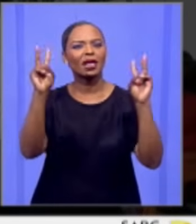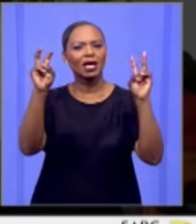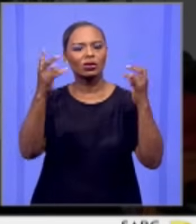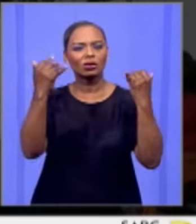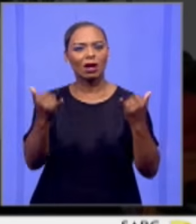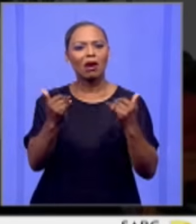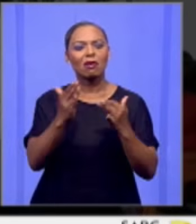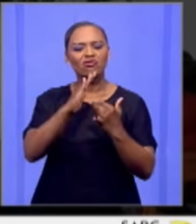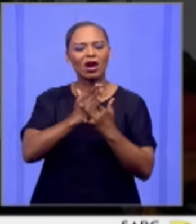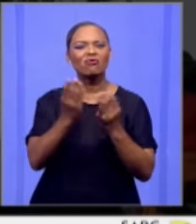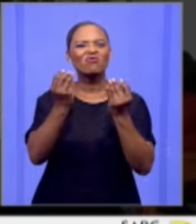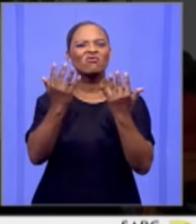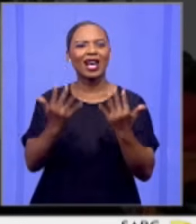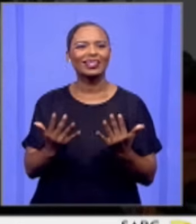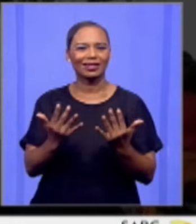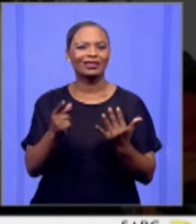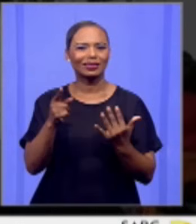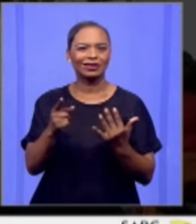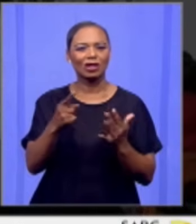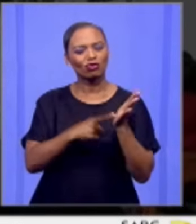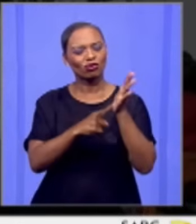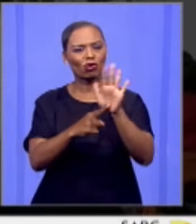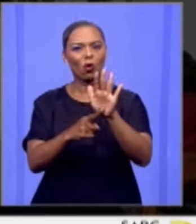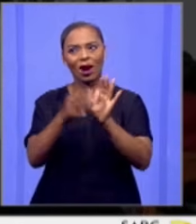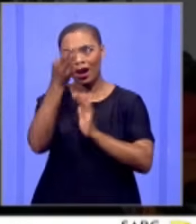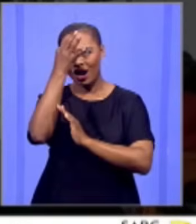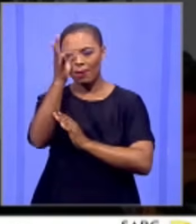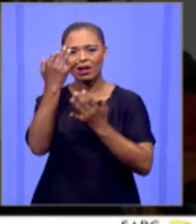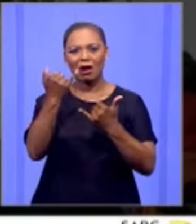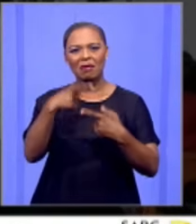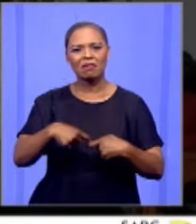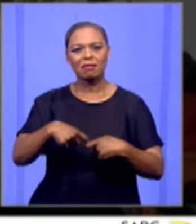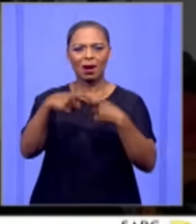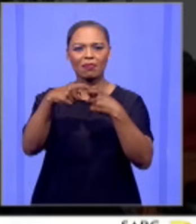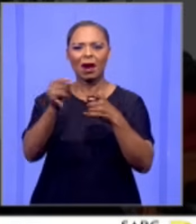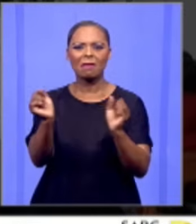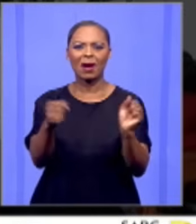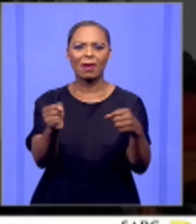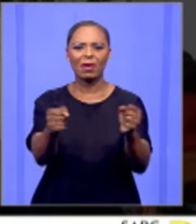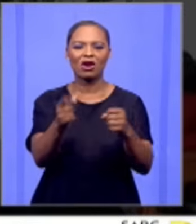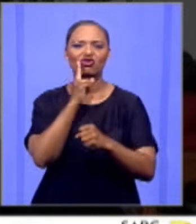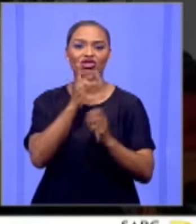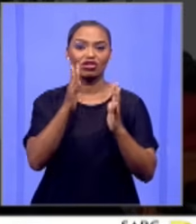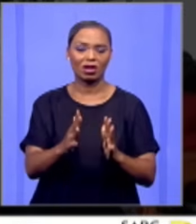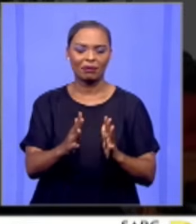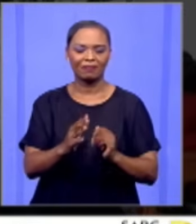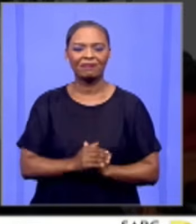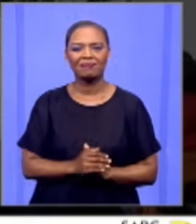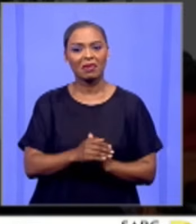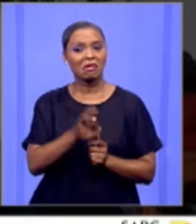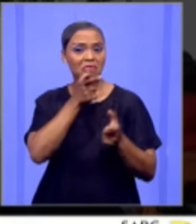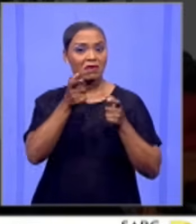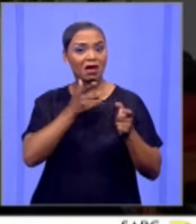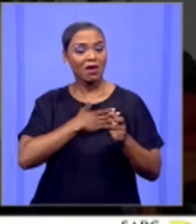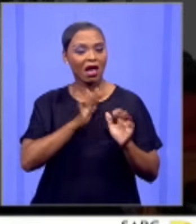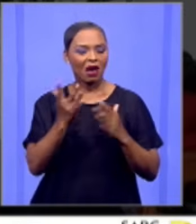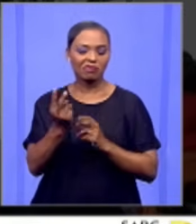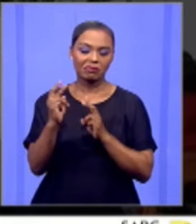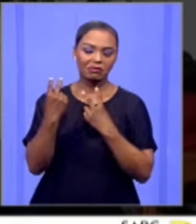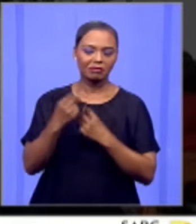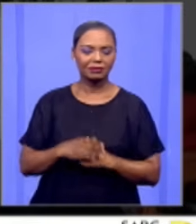ga ngwaga e bontšhe gore mmušo o leanong la go emiša go thwala barutiši ba baswa. Maikutlo a lena ke